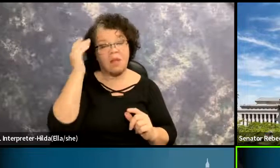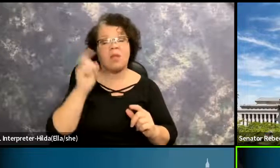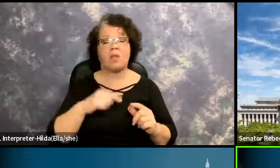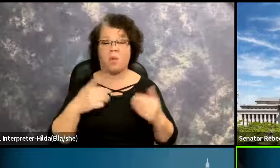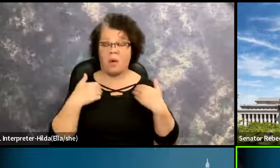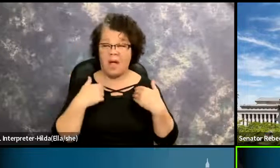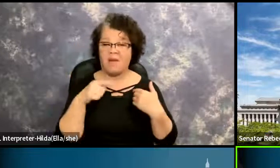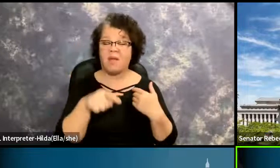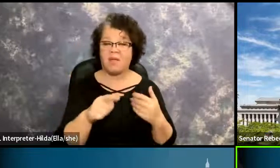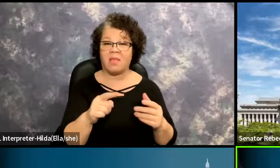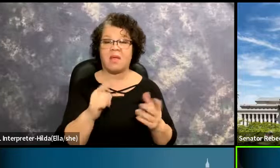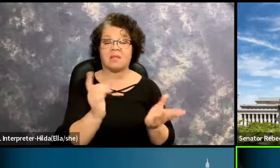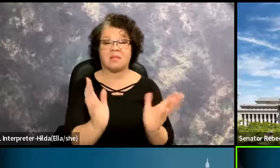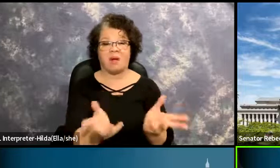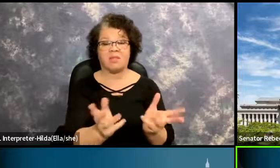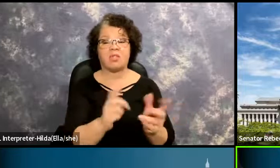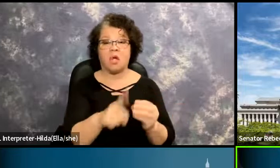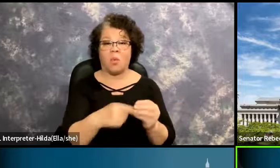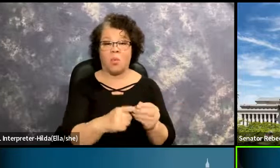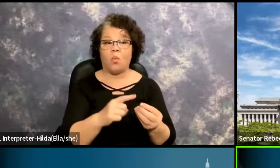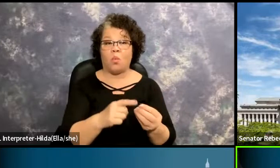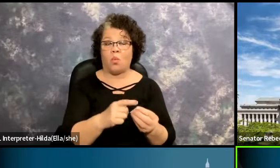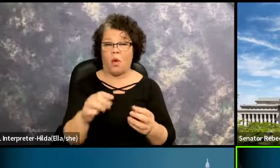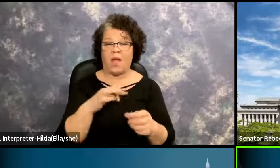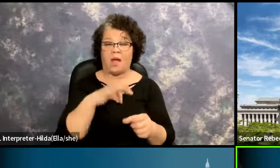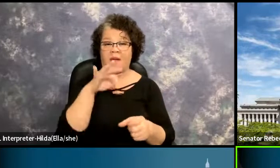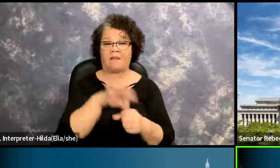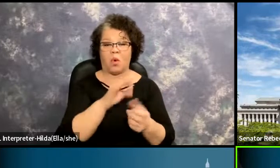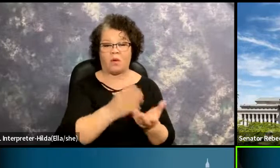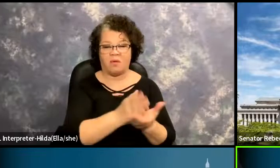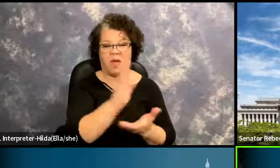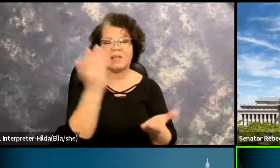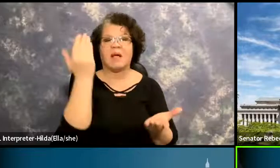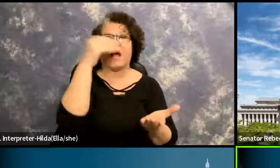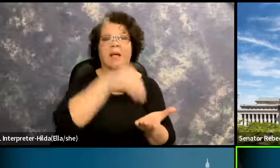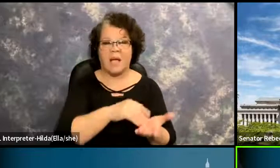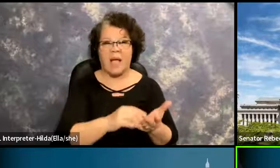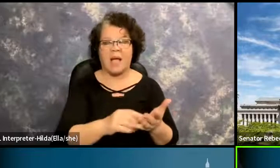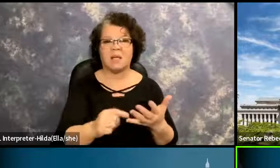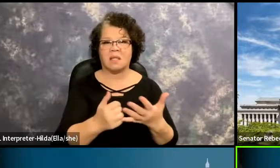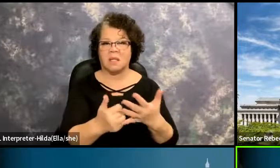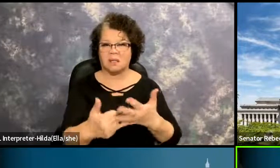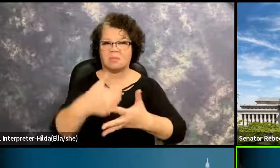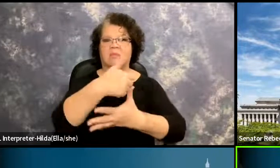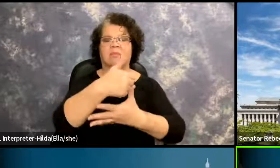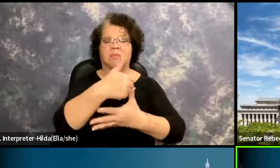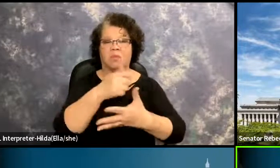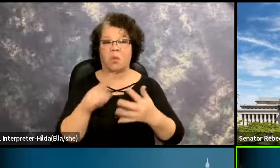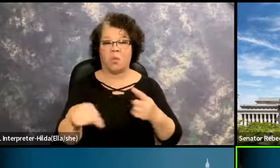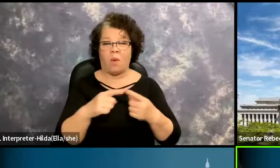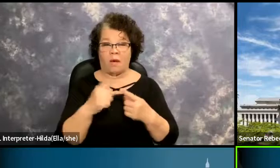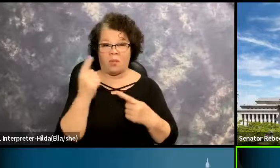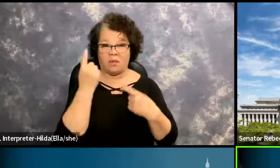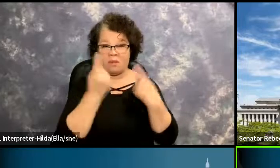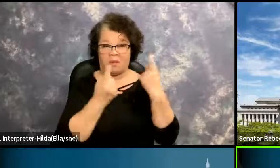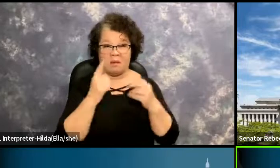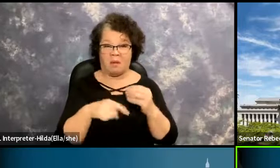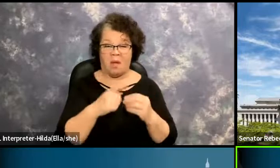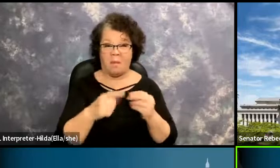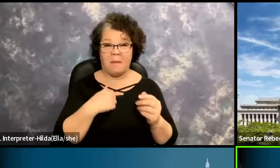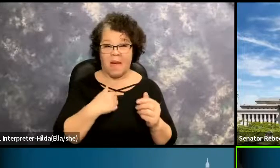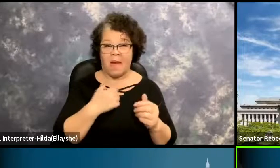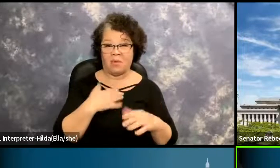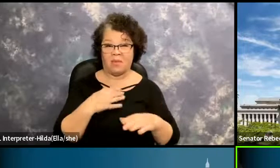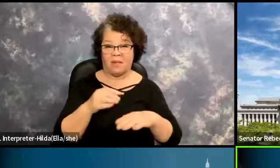Washington State when voting rights, again, is at the top of mind as we consider all sorts of continued erosions on our